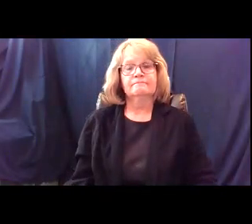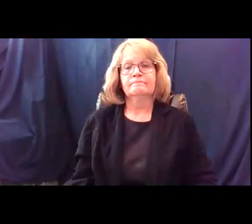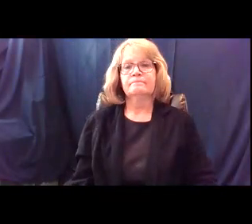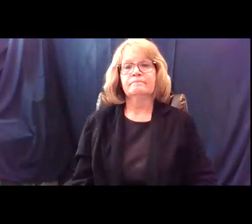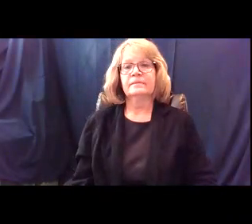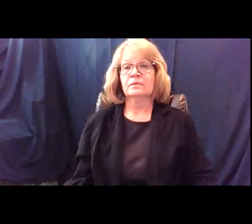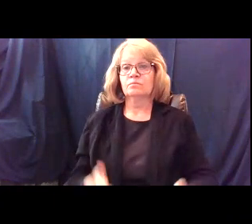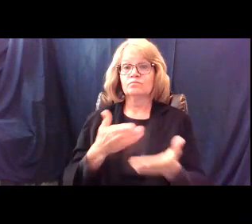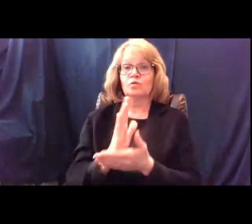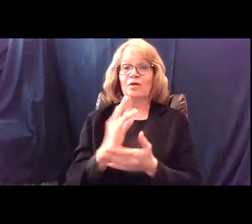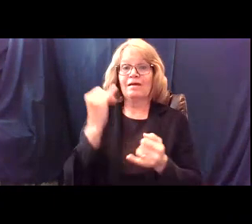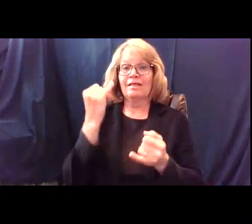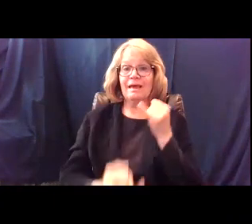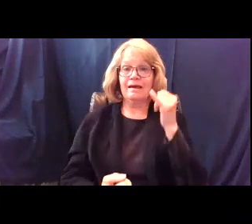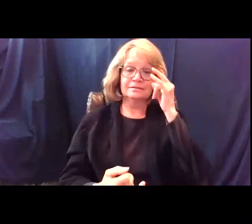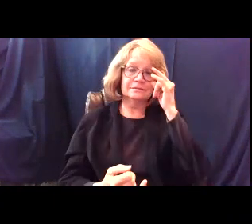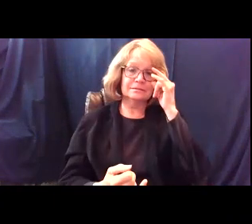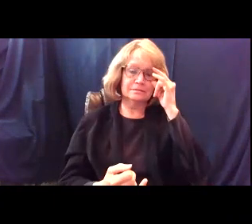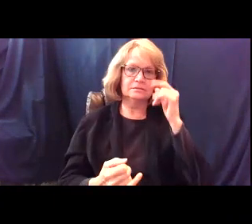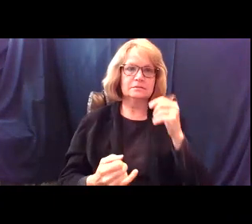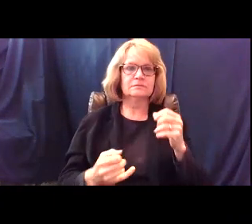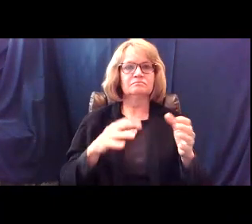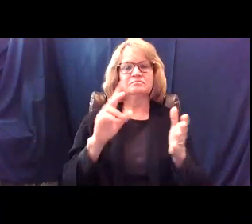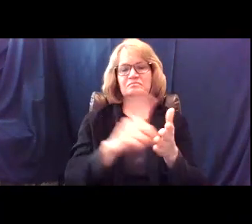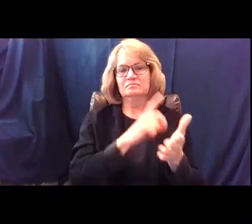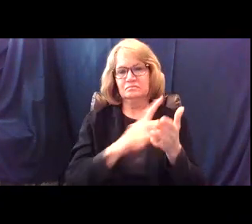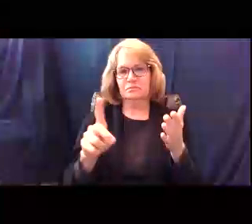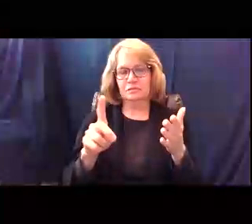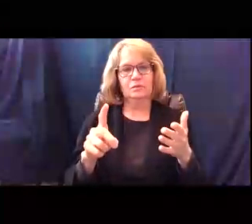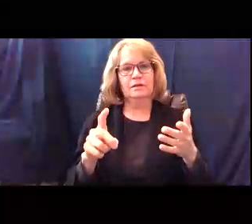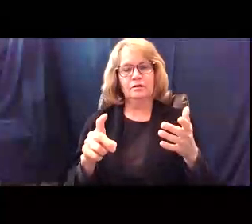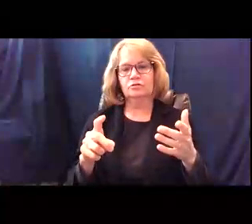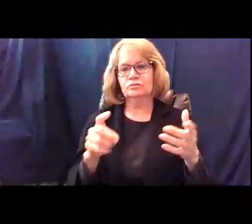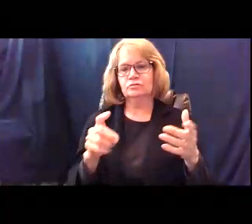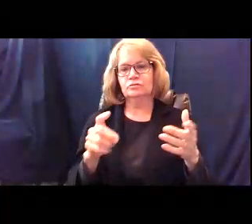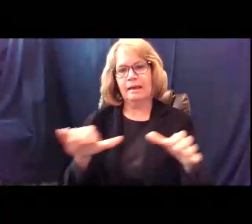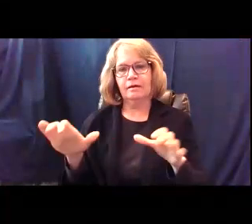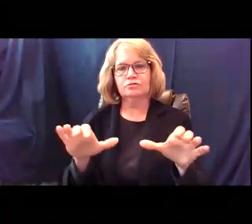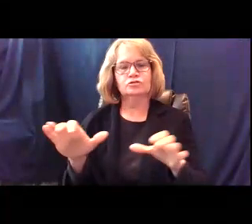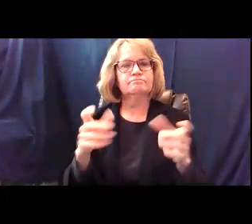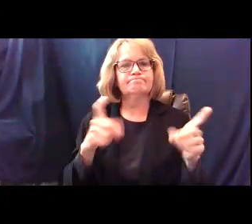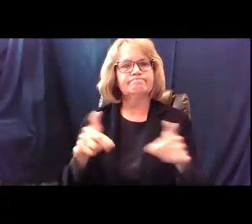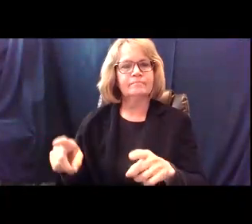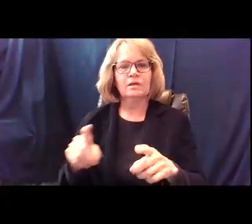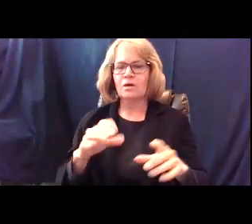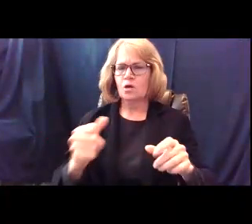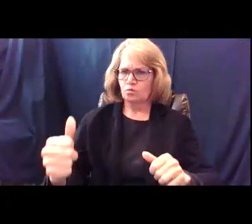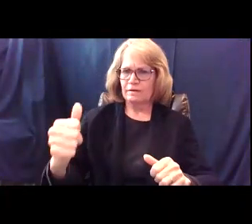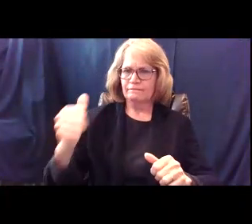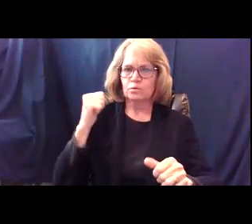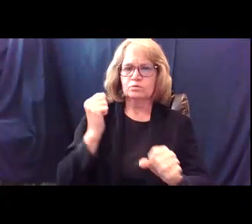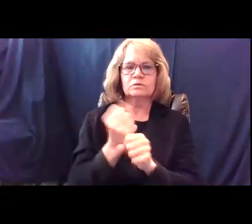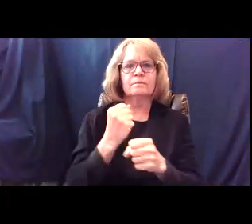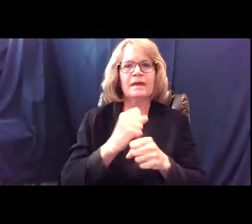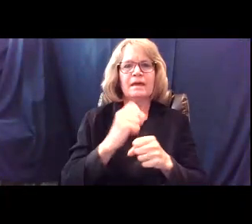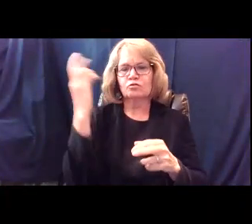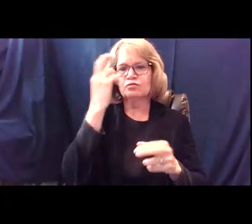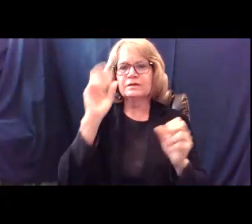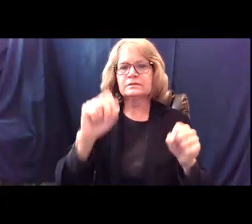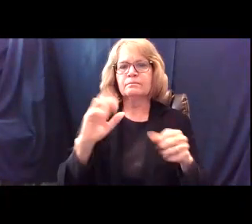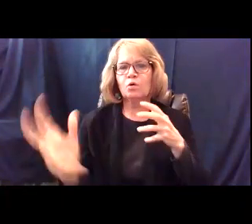All right, the last discriminatory practice that I want to cover is refusal to make a reasonable accommodation